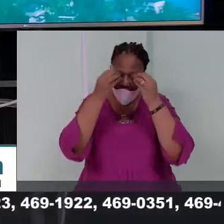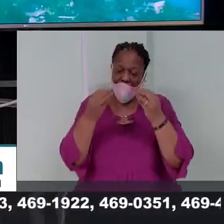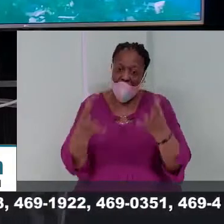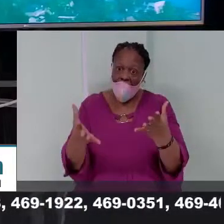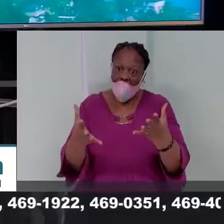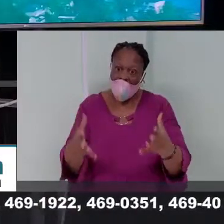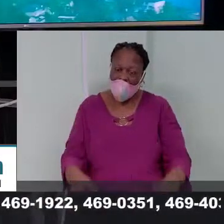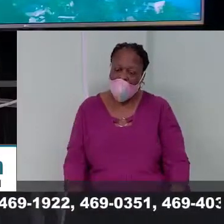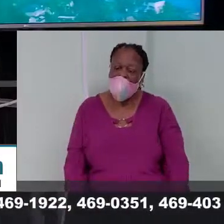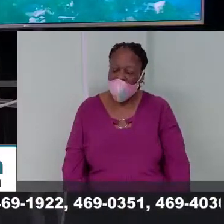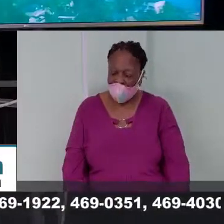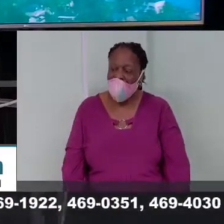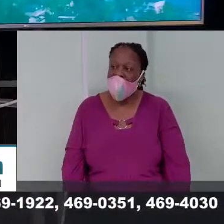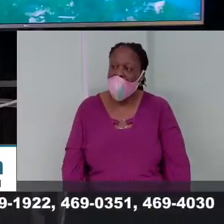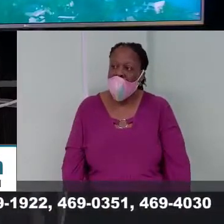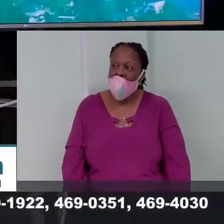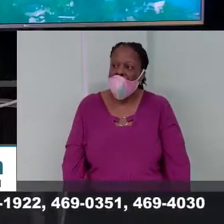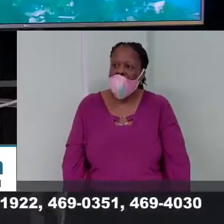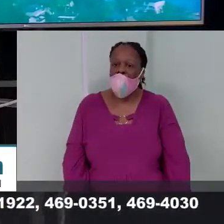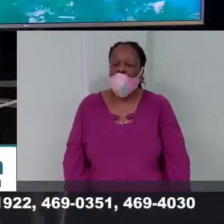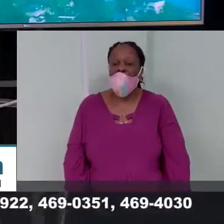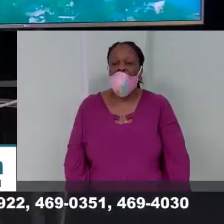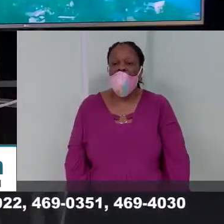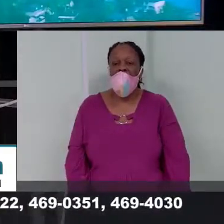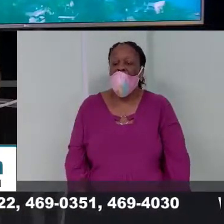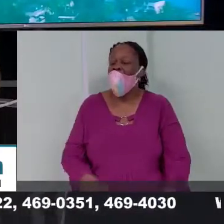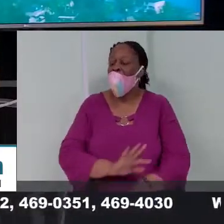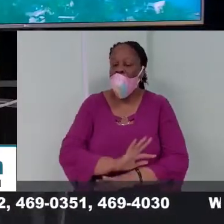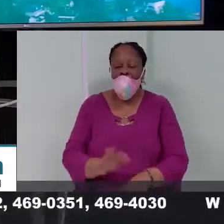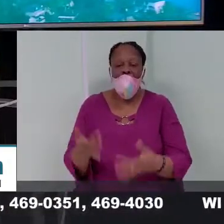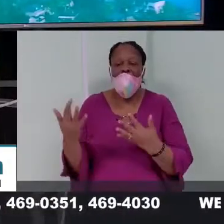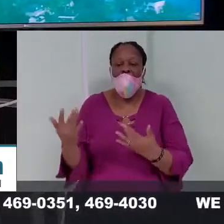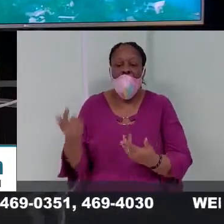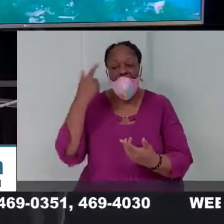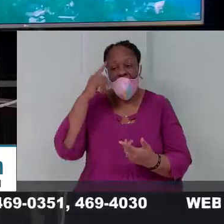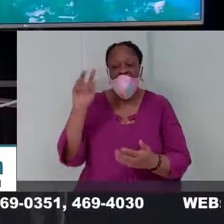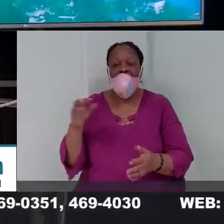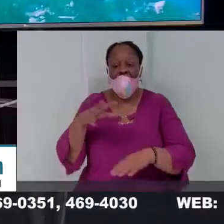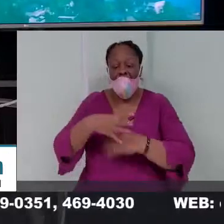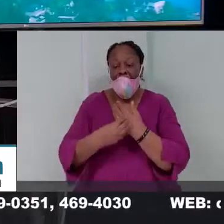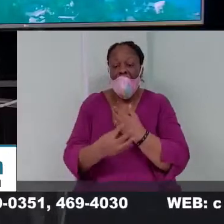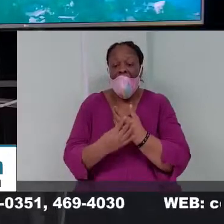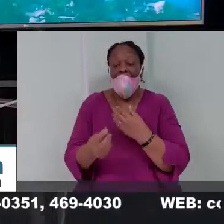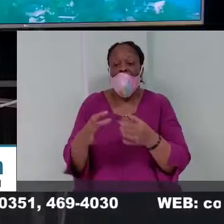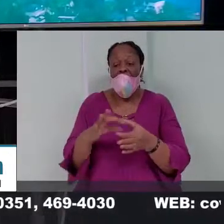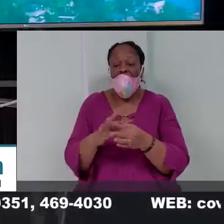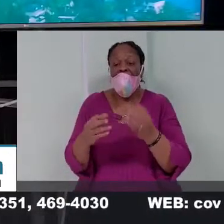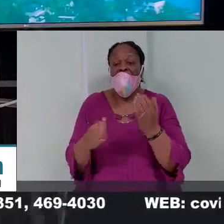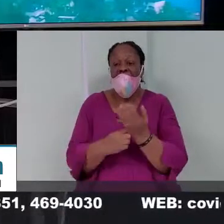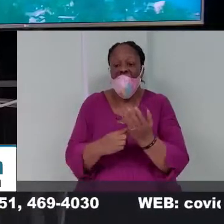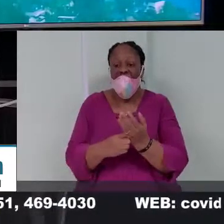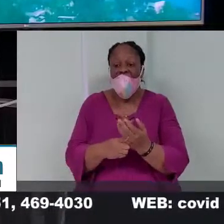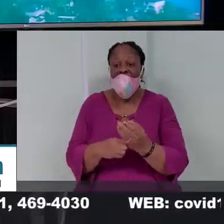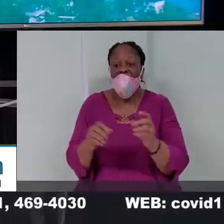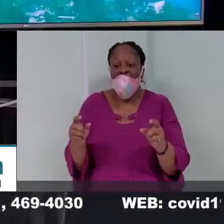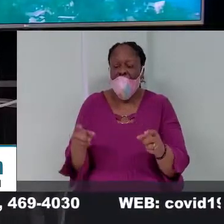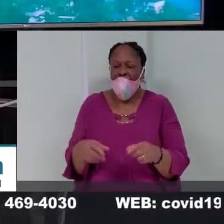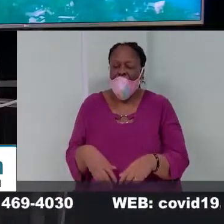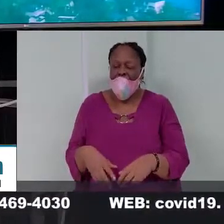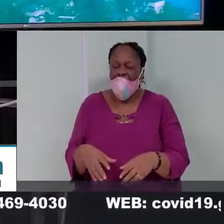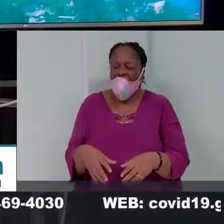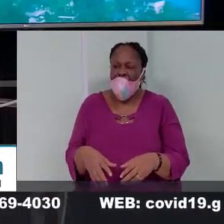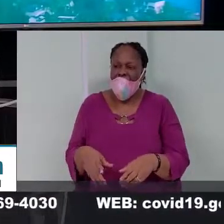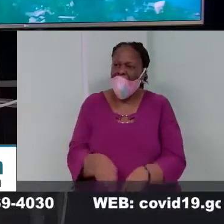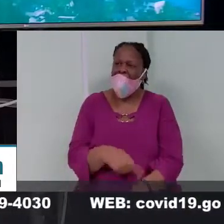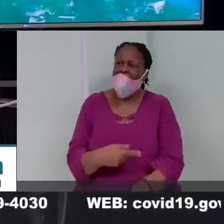really have some self-discipline and not wait until someone have you pay to wear a mask, but voluntarily wear